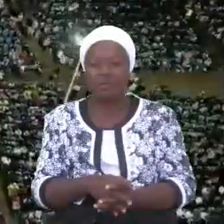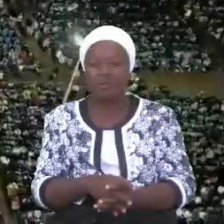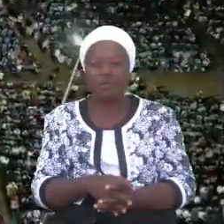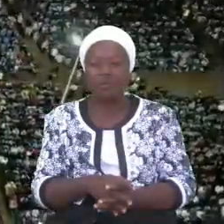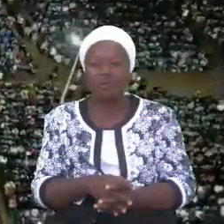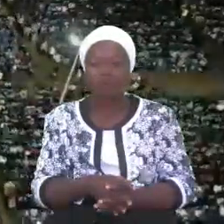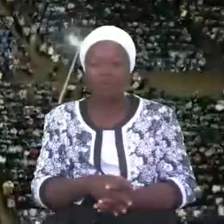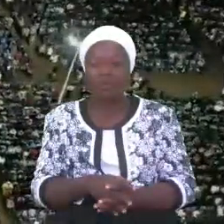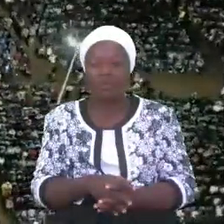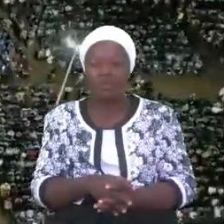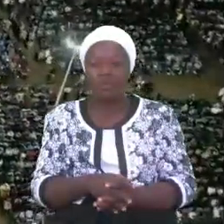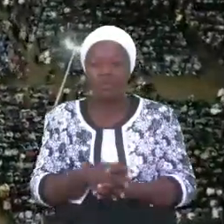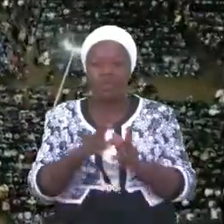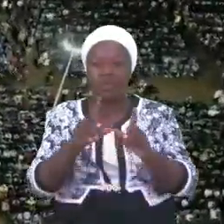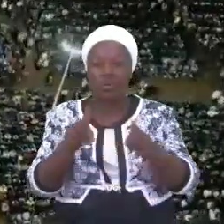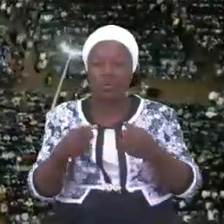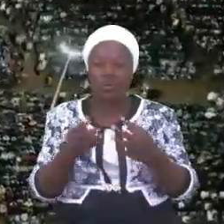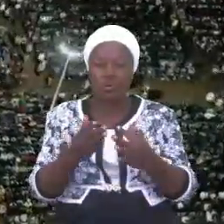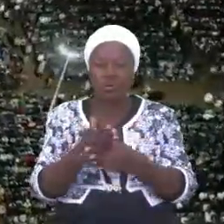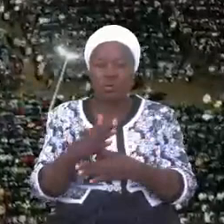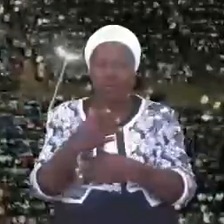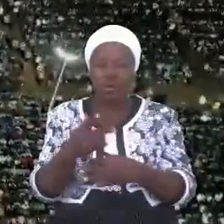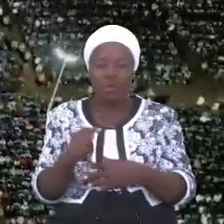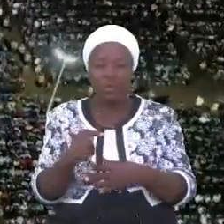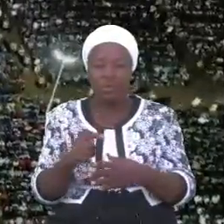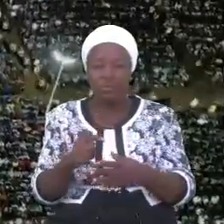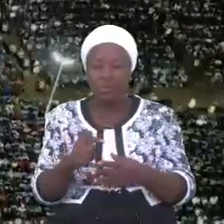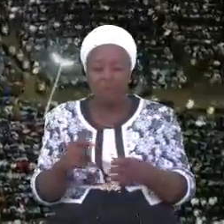Go through the details very well.